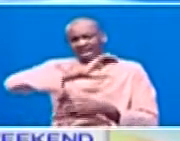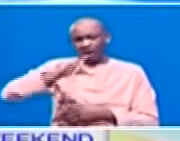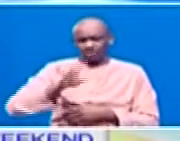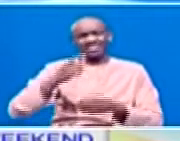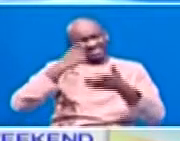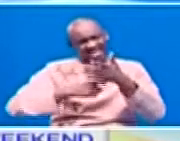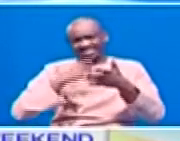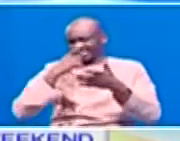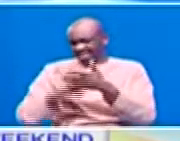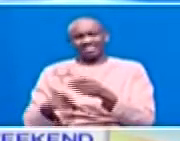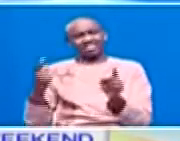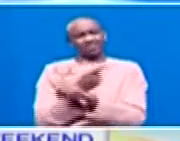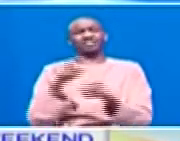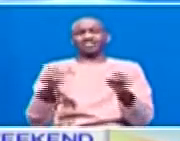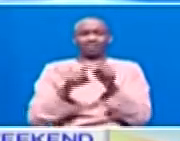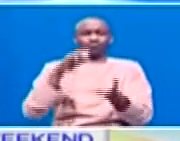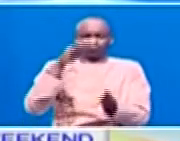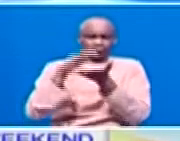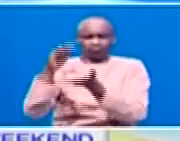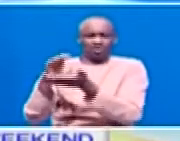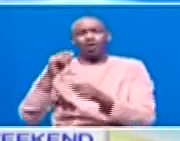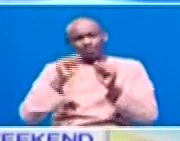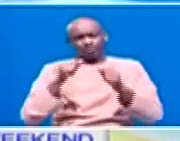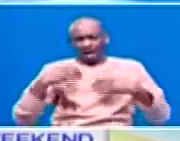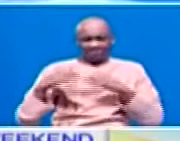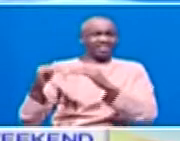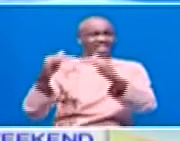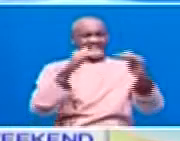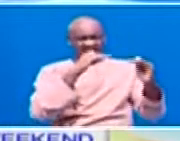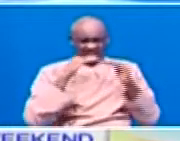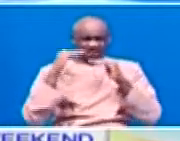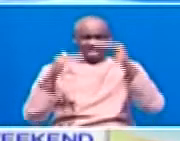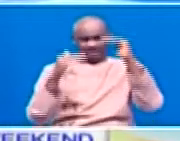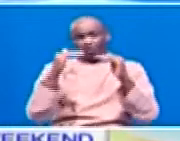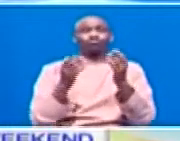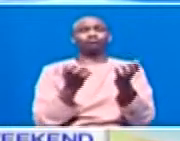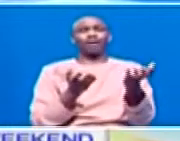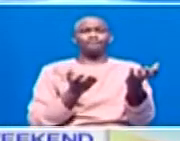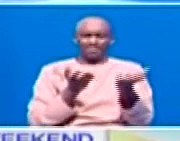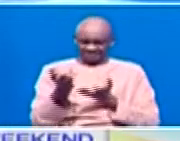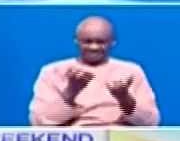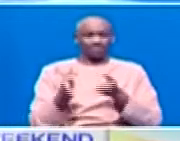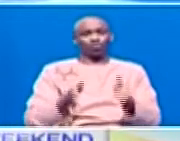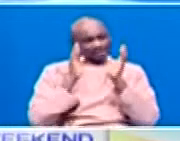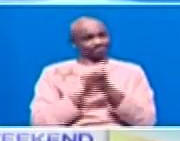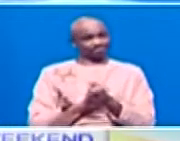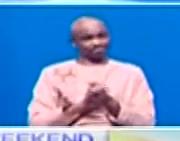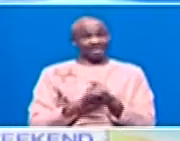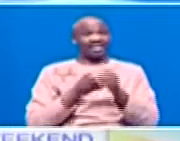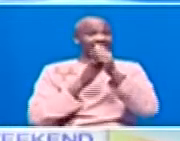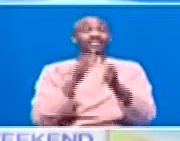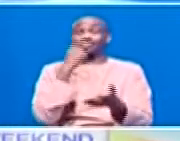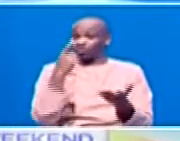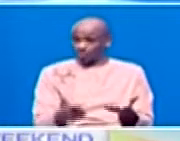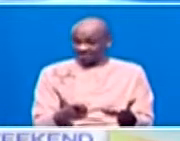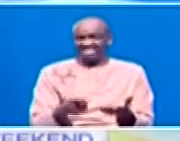regime to eliminate double standards and to create a level business environment in a bid to attract investors to the region. The leaders have said that